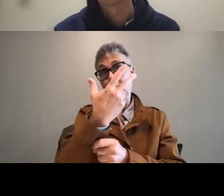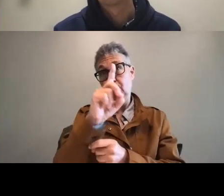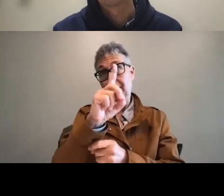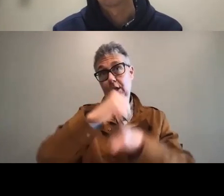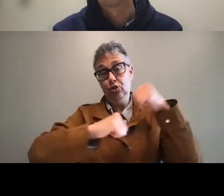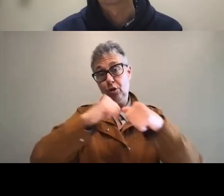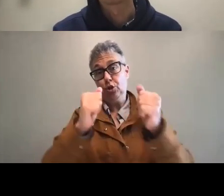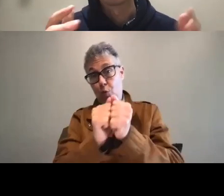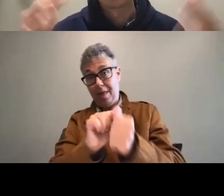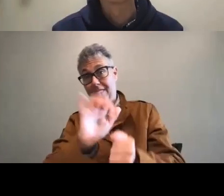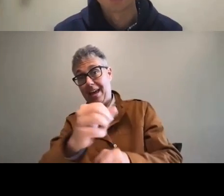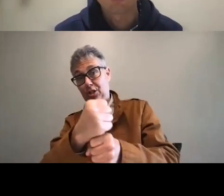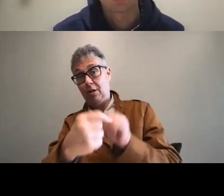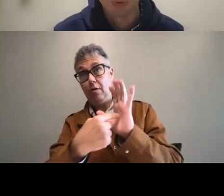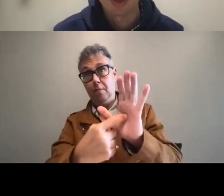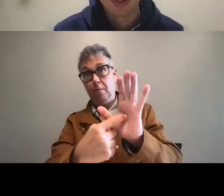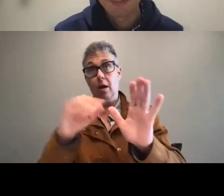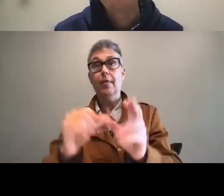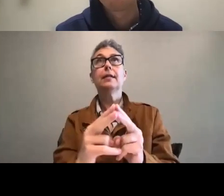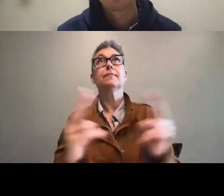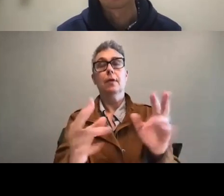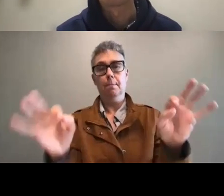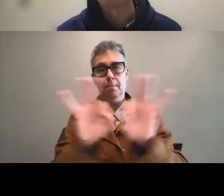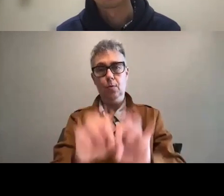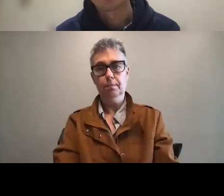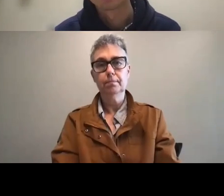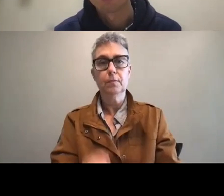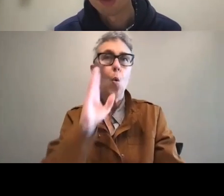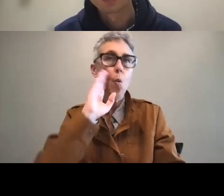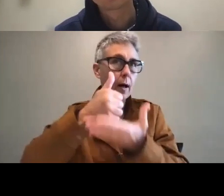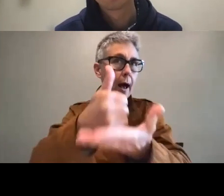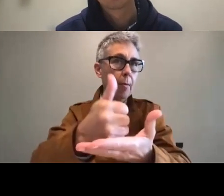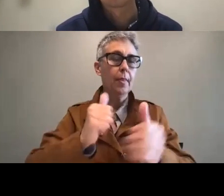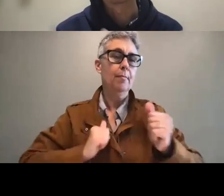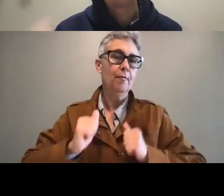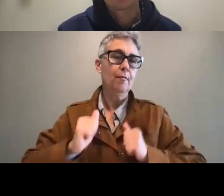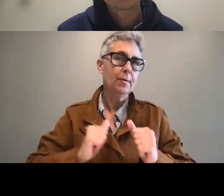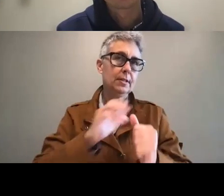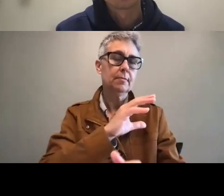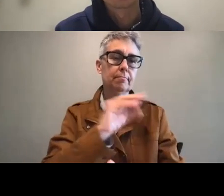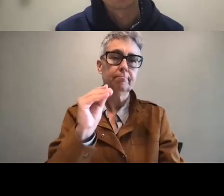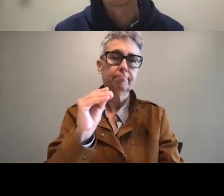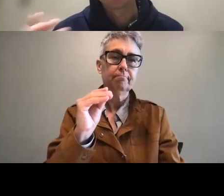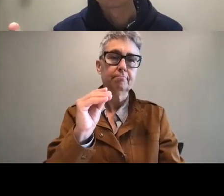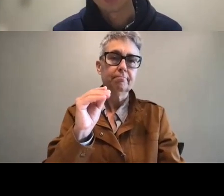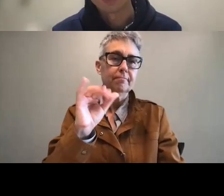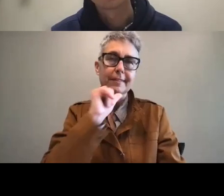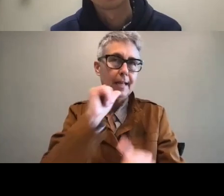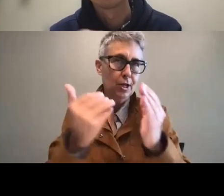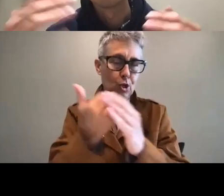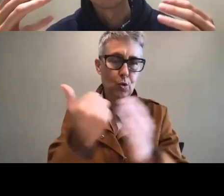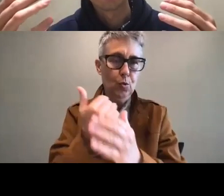something is quite important, and it will definitely help the performance. And in fact, this is not new,